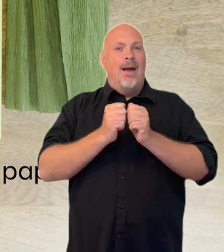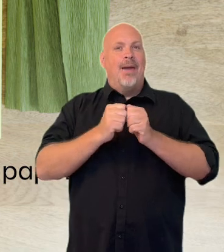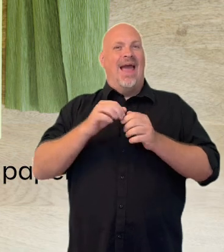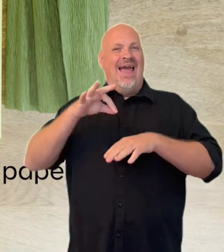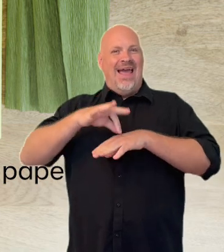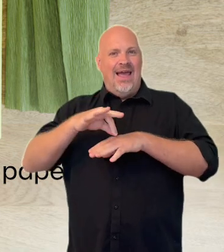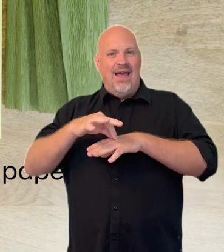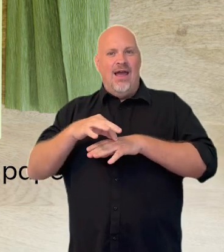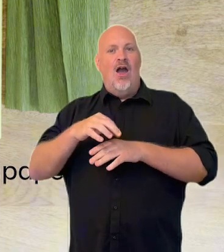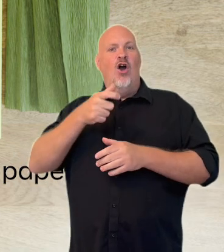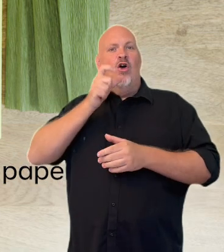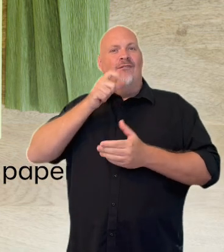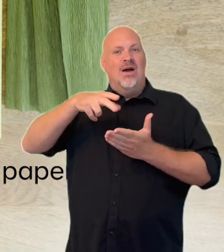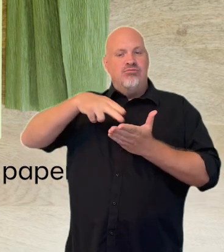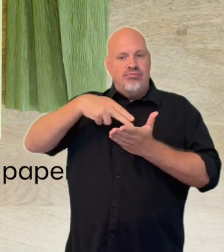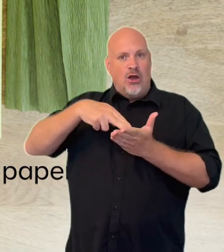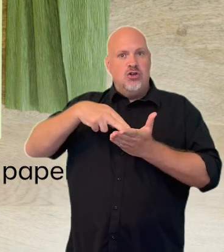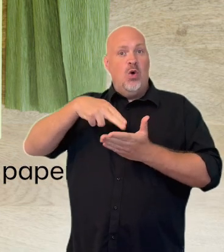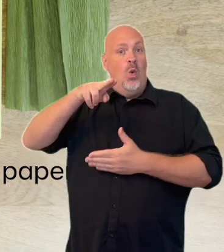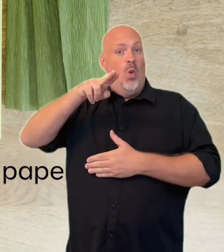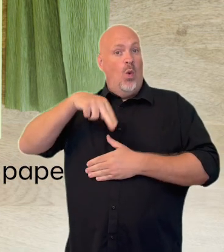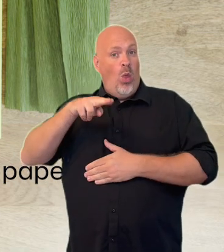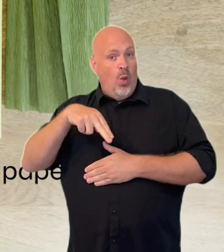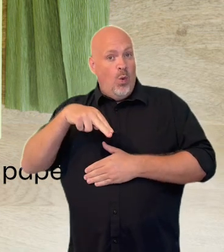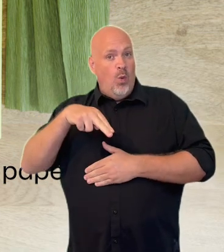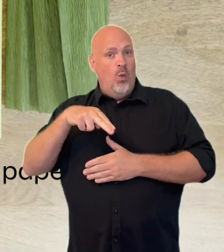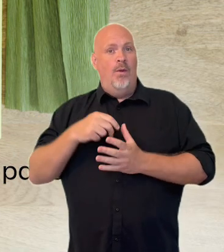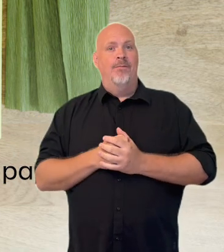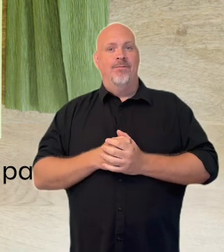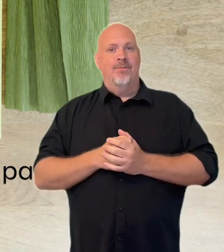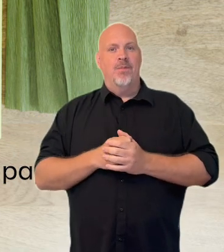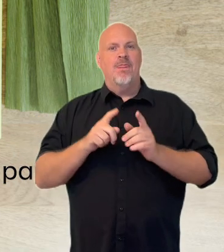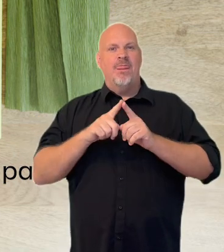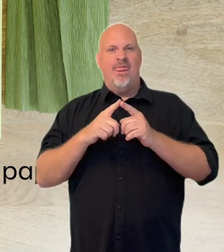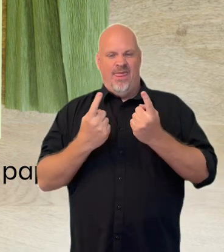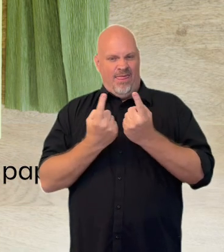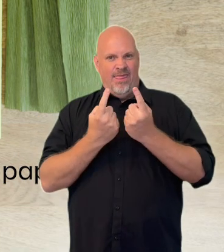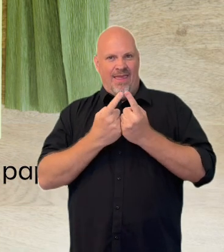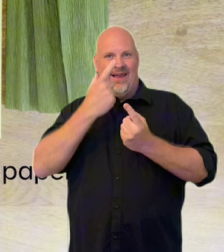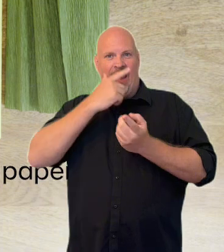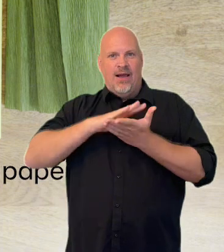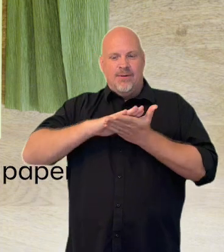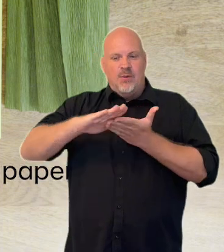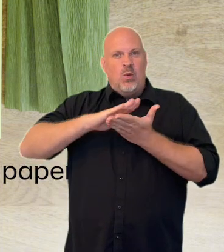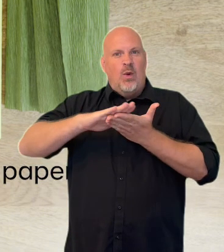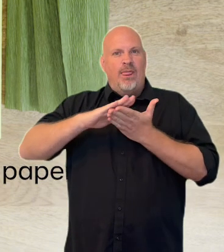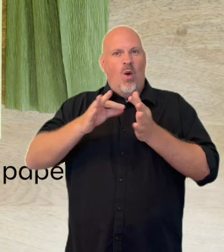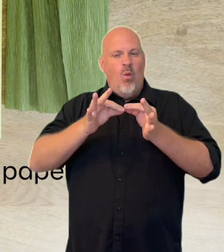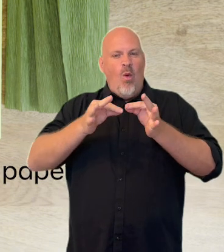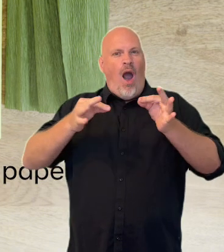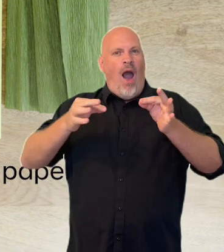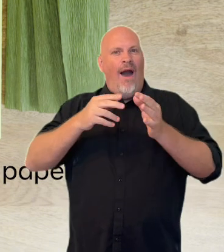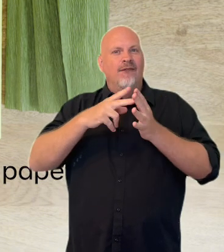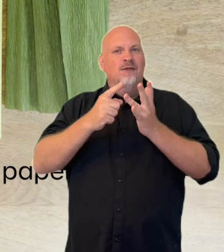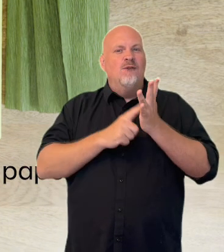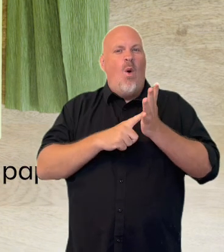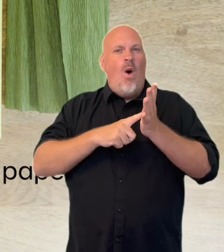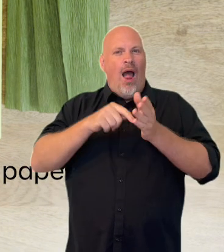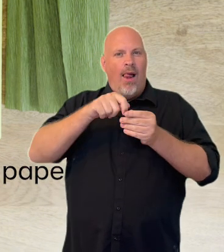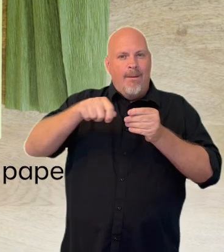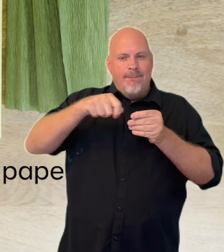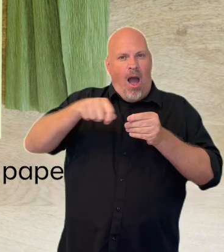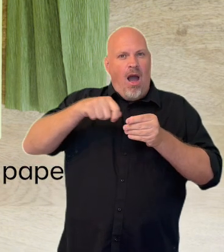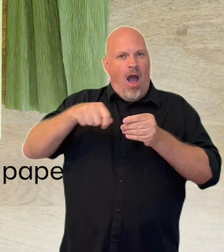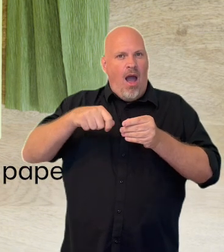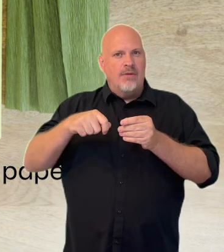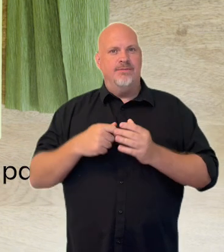coffee, brushes, glue, an object to smooth, wire, foil,